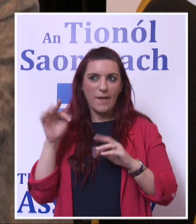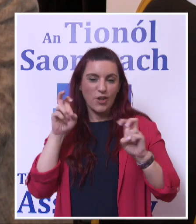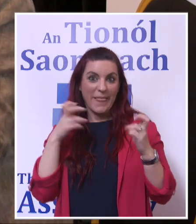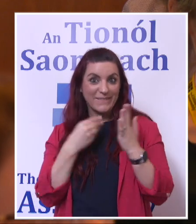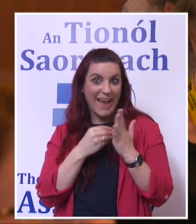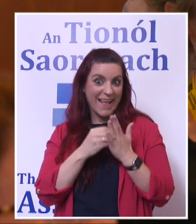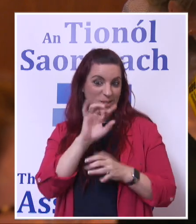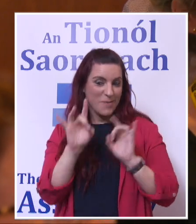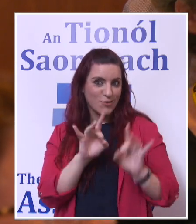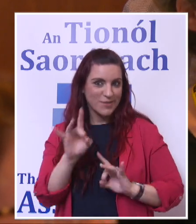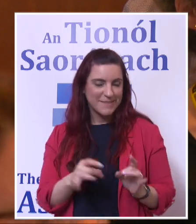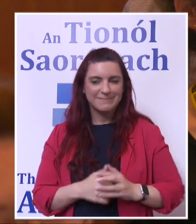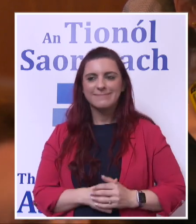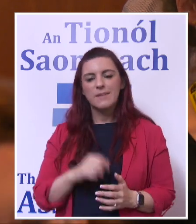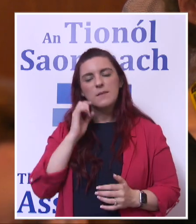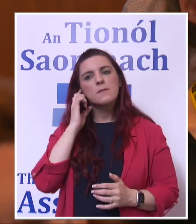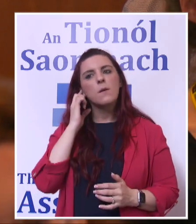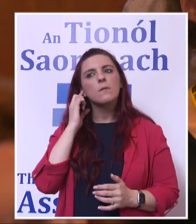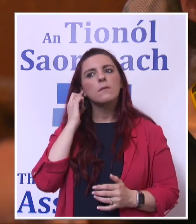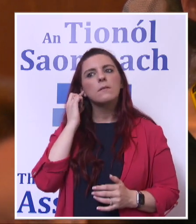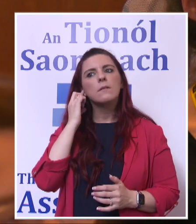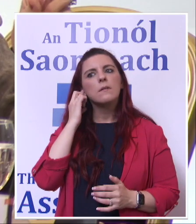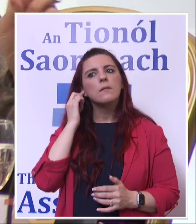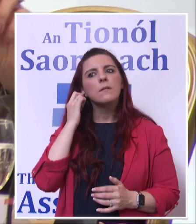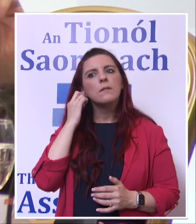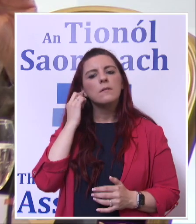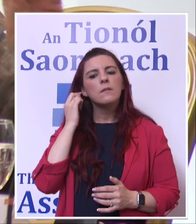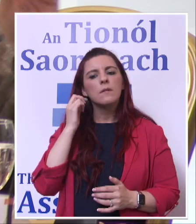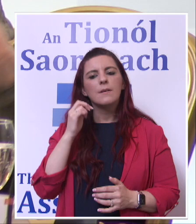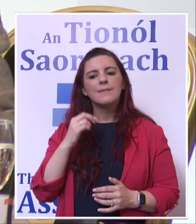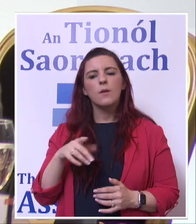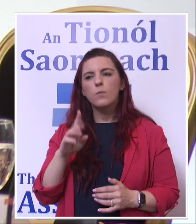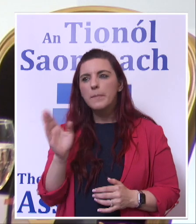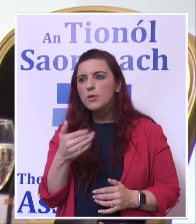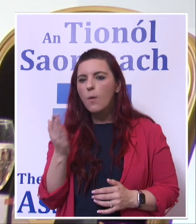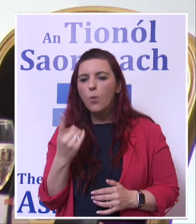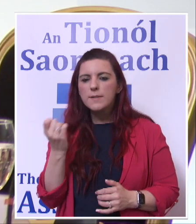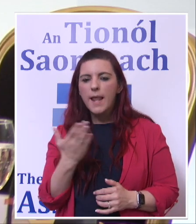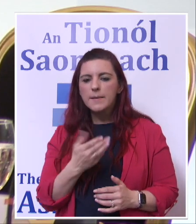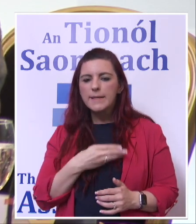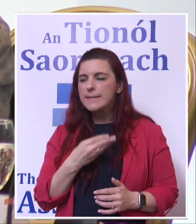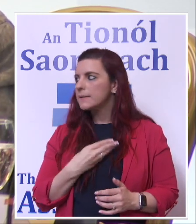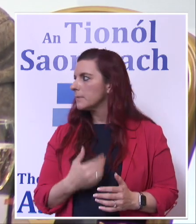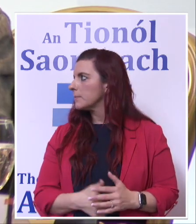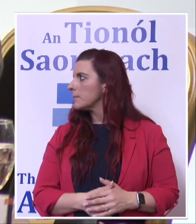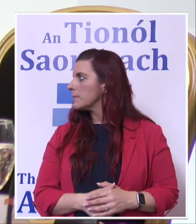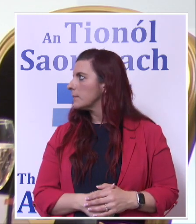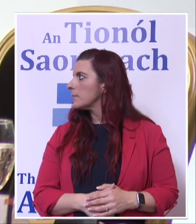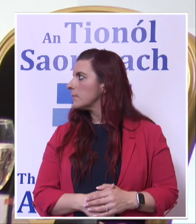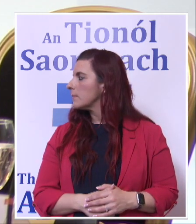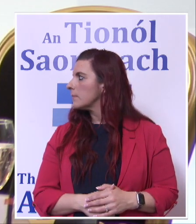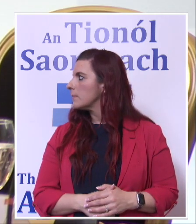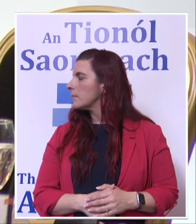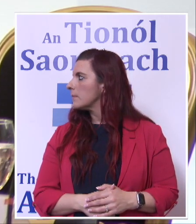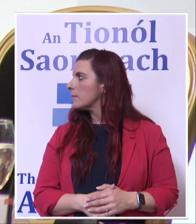questions. And right, Cathal, you might move on one slide, please, that I'll come to later.